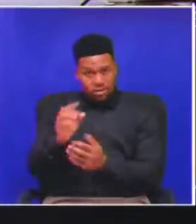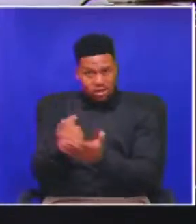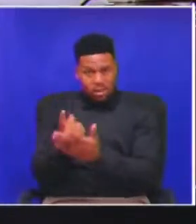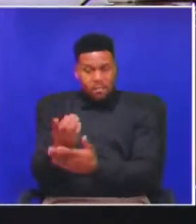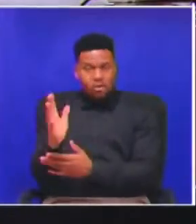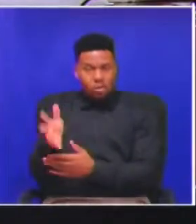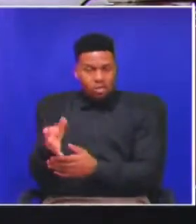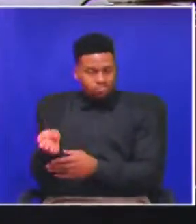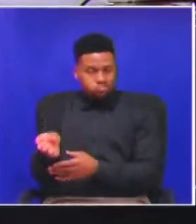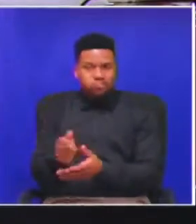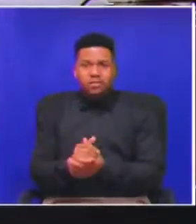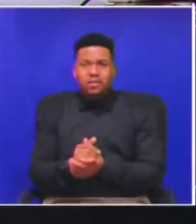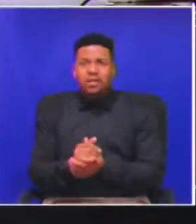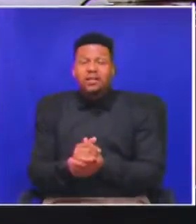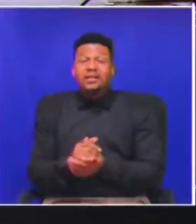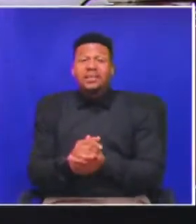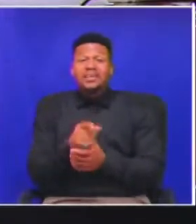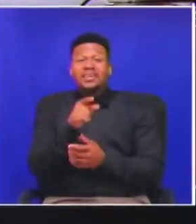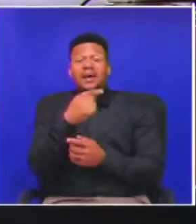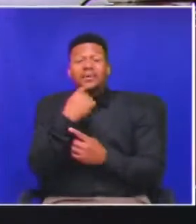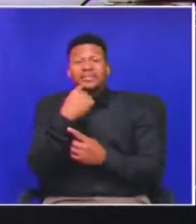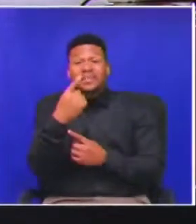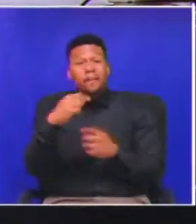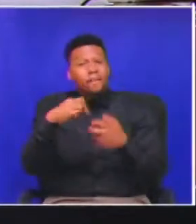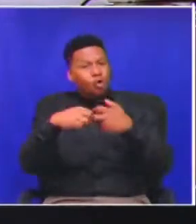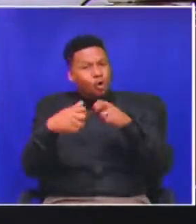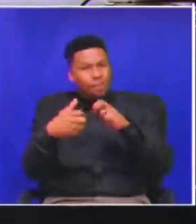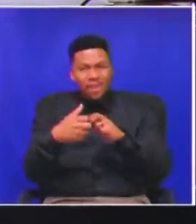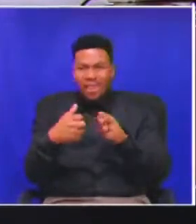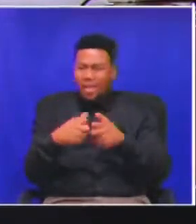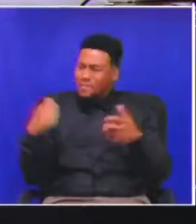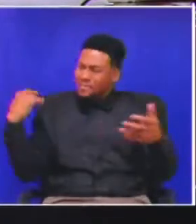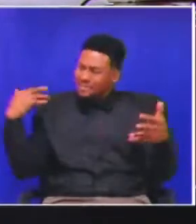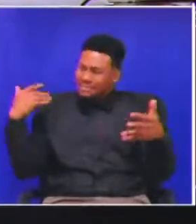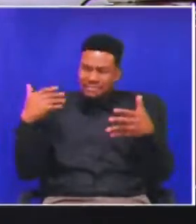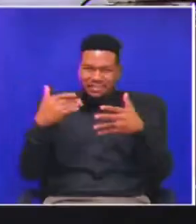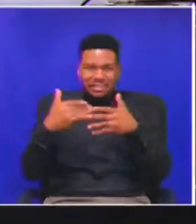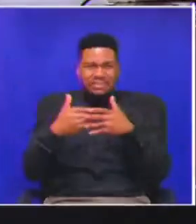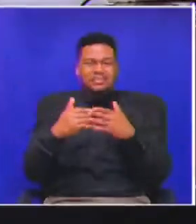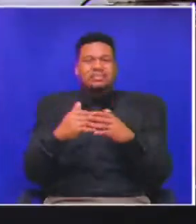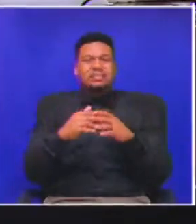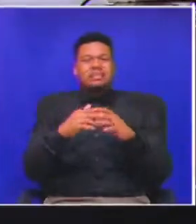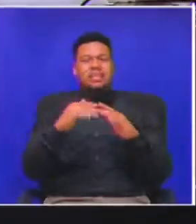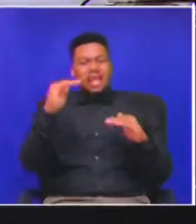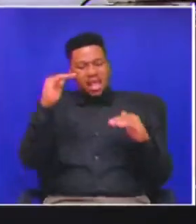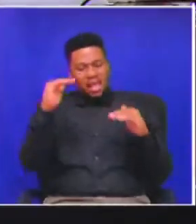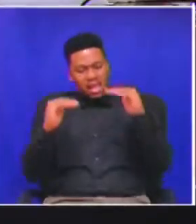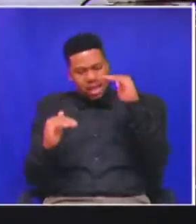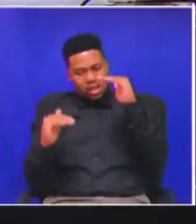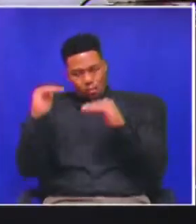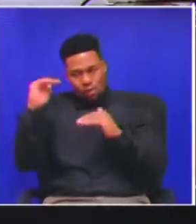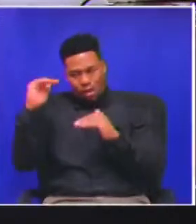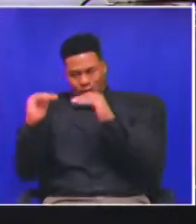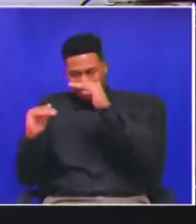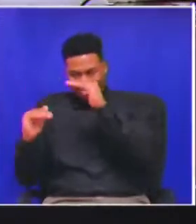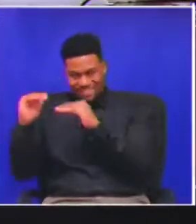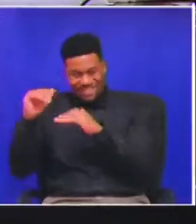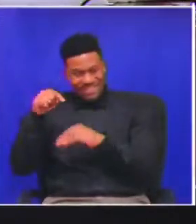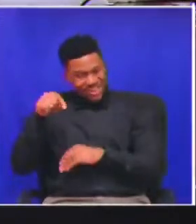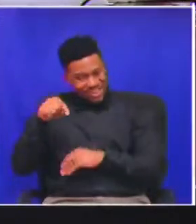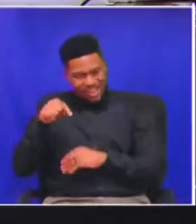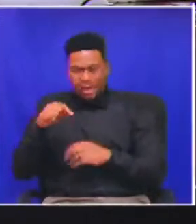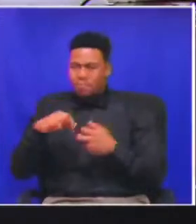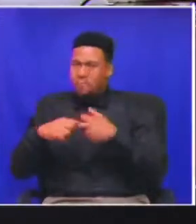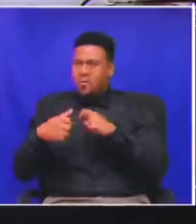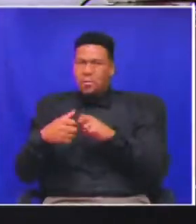problem, which is inequality, has not had such focus globally. And they therefore suggest